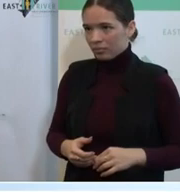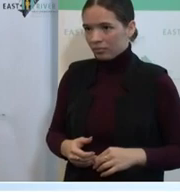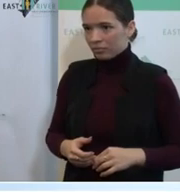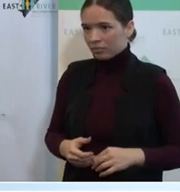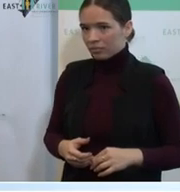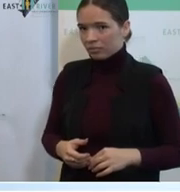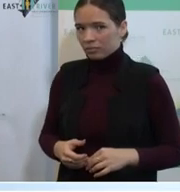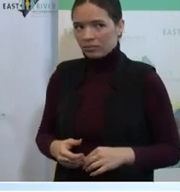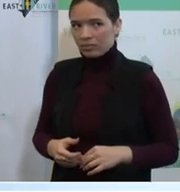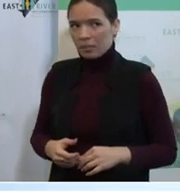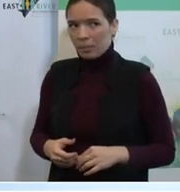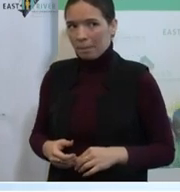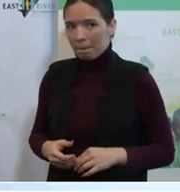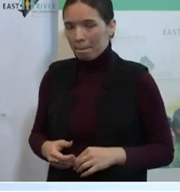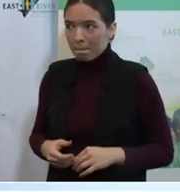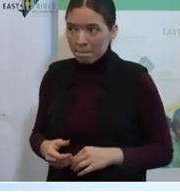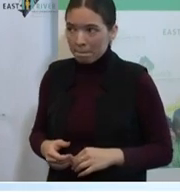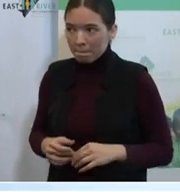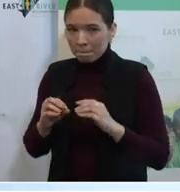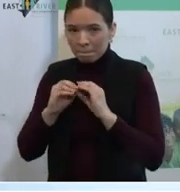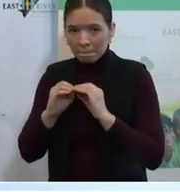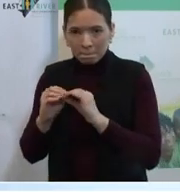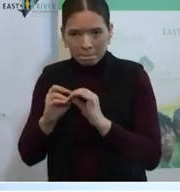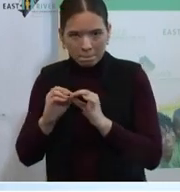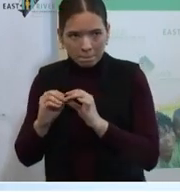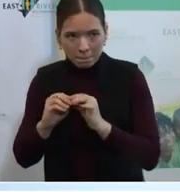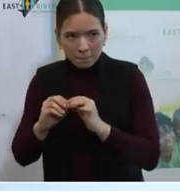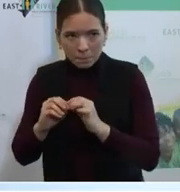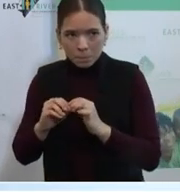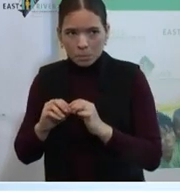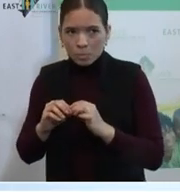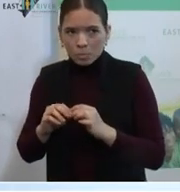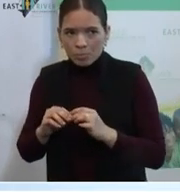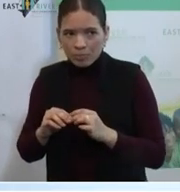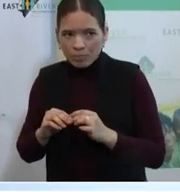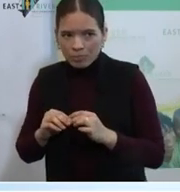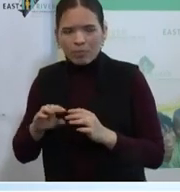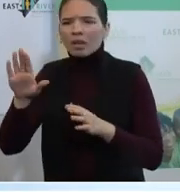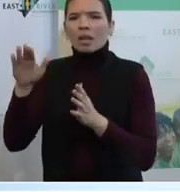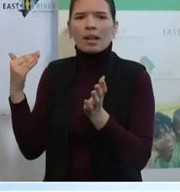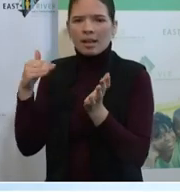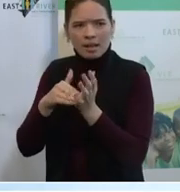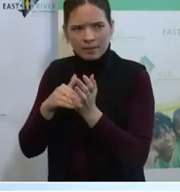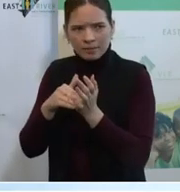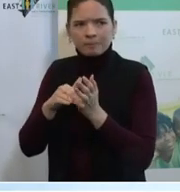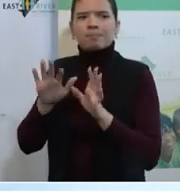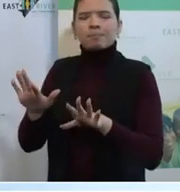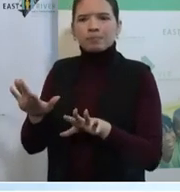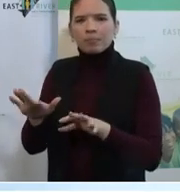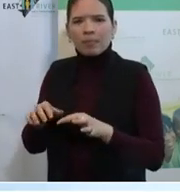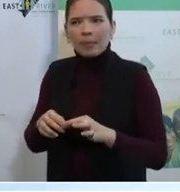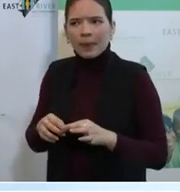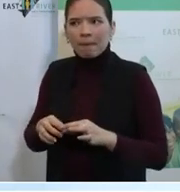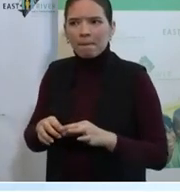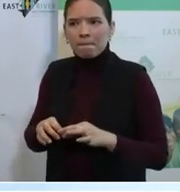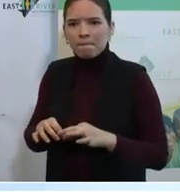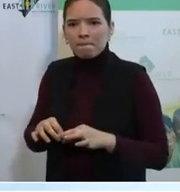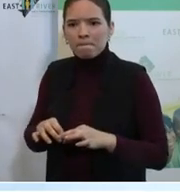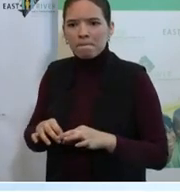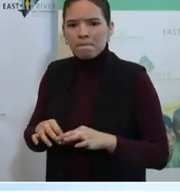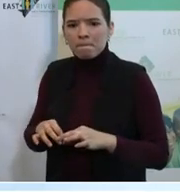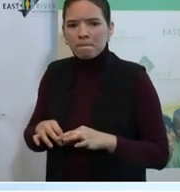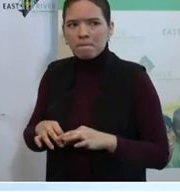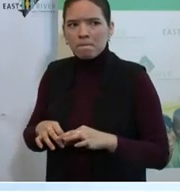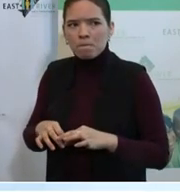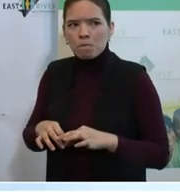have for single fathers that are better in that district? Come again? What are some better assessments